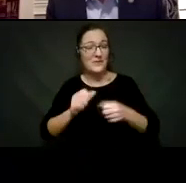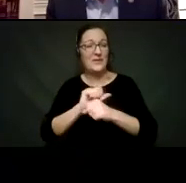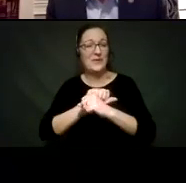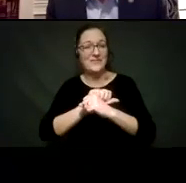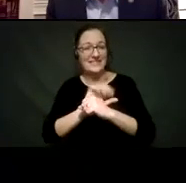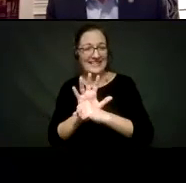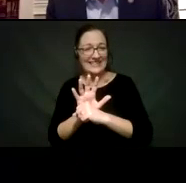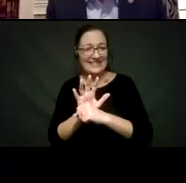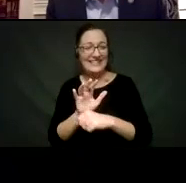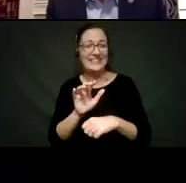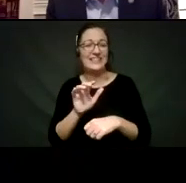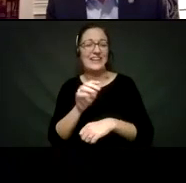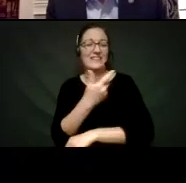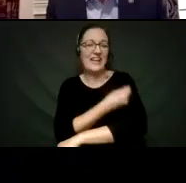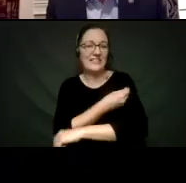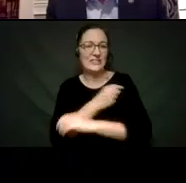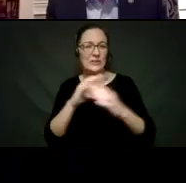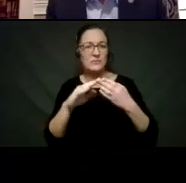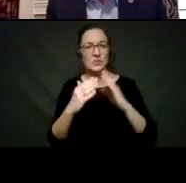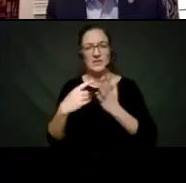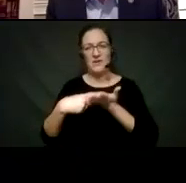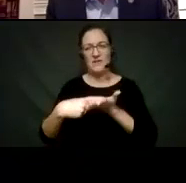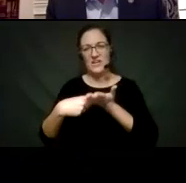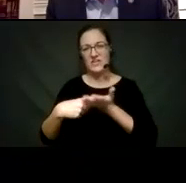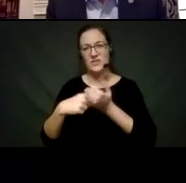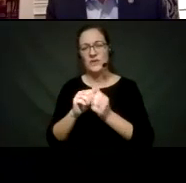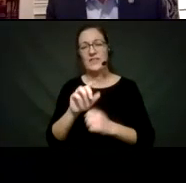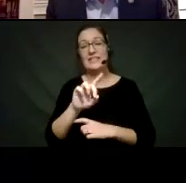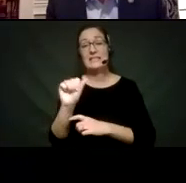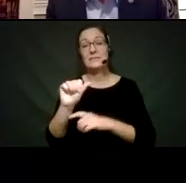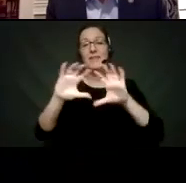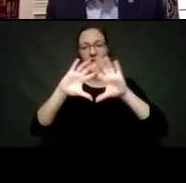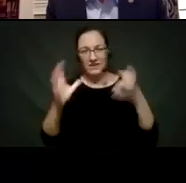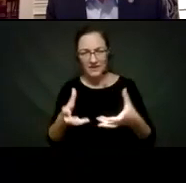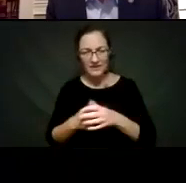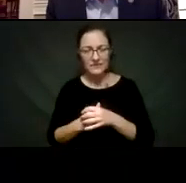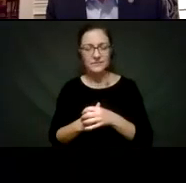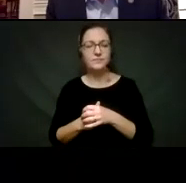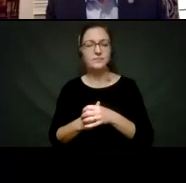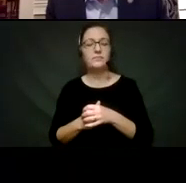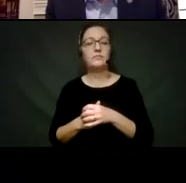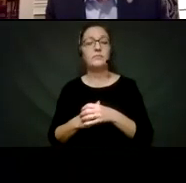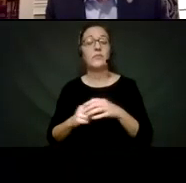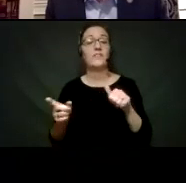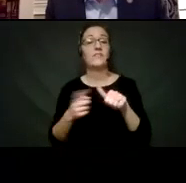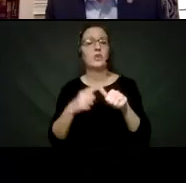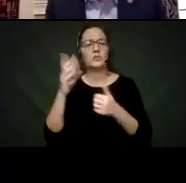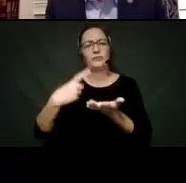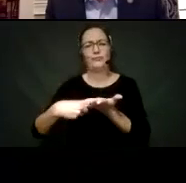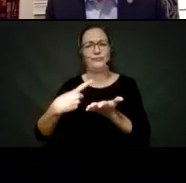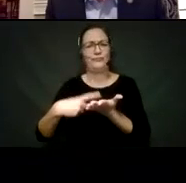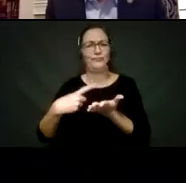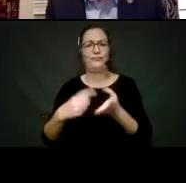COVID-19 vaccine community conversation with the disability community. To begin, we're going to go over some